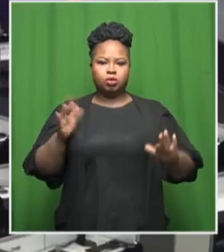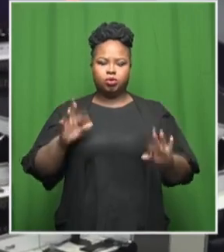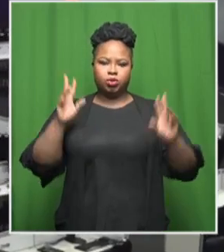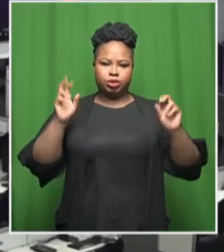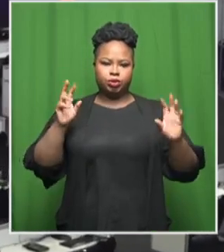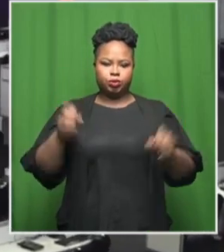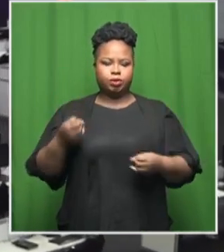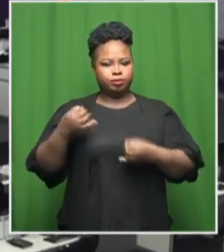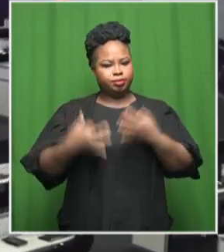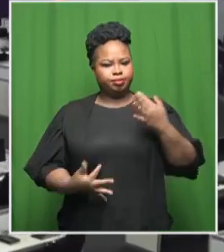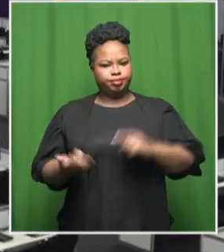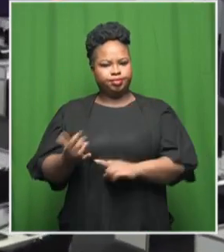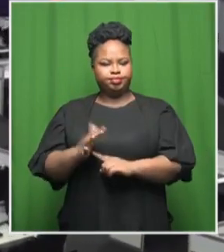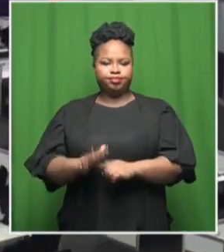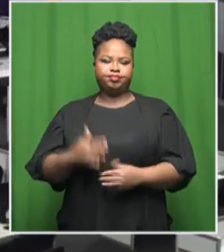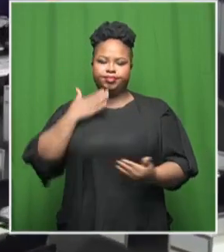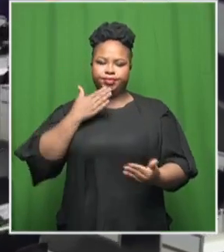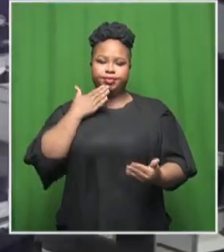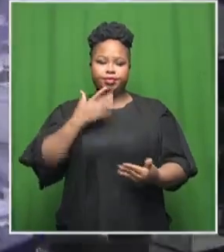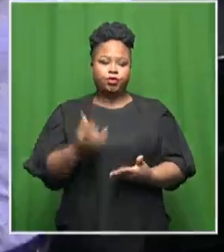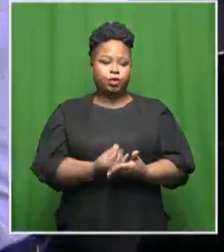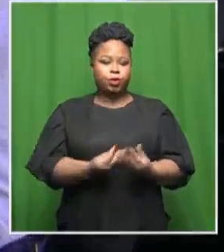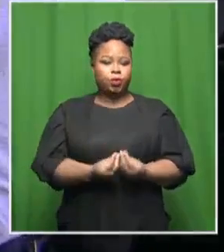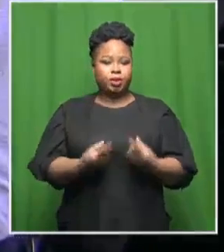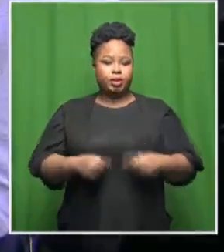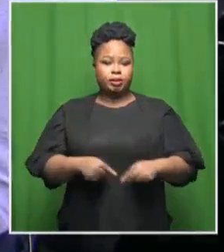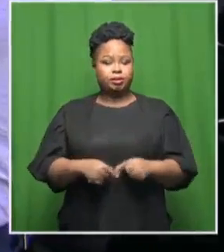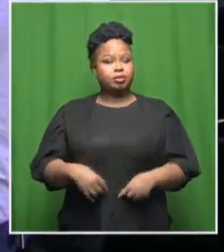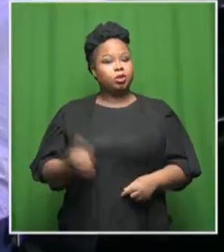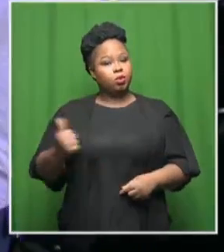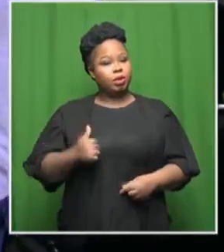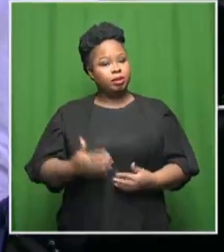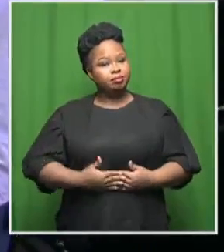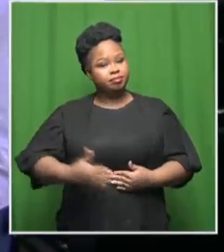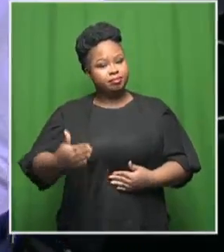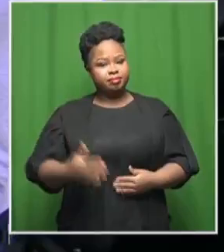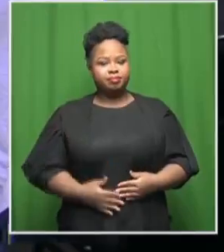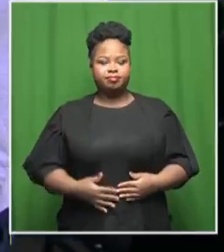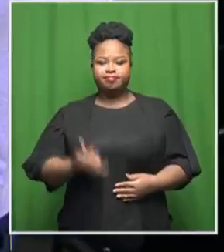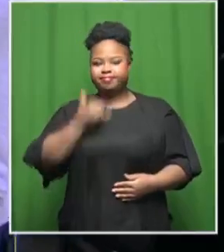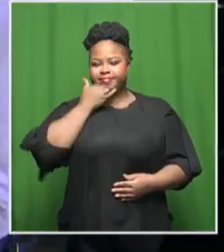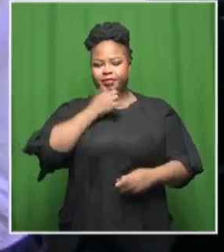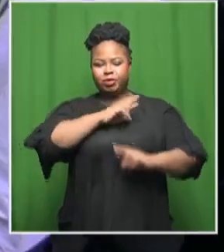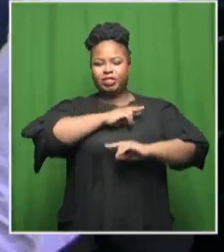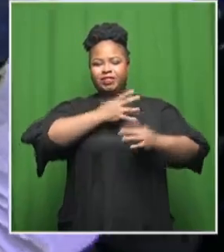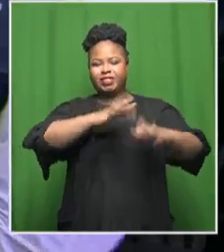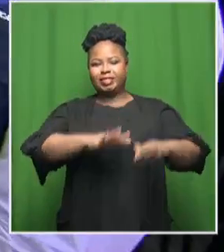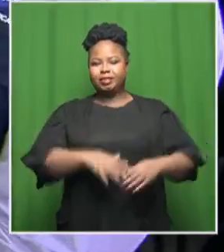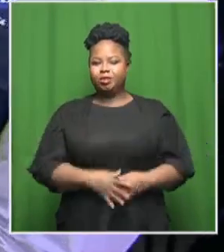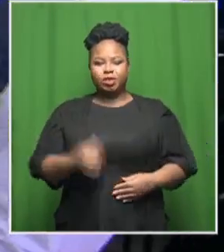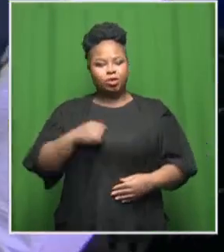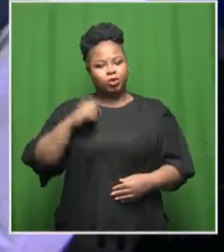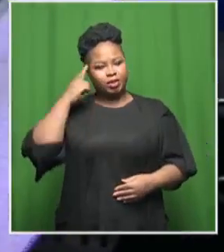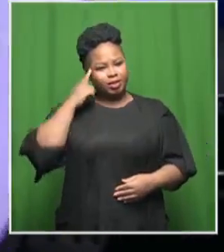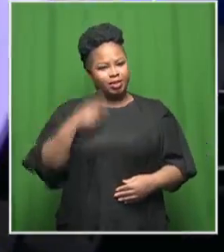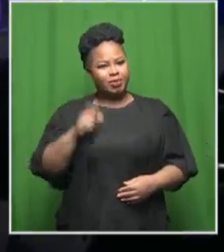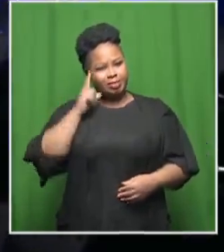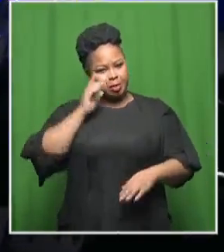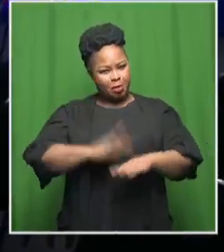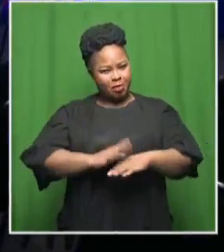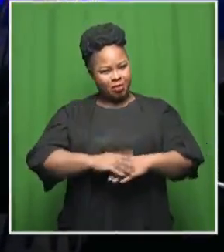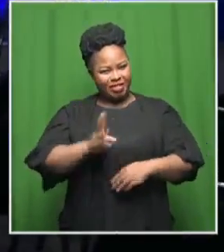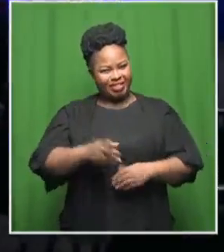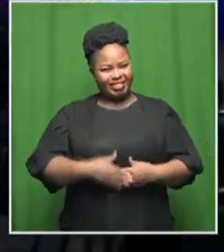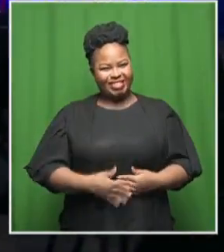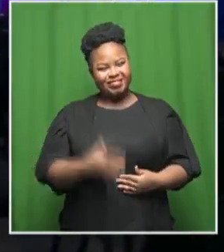still coming to the fore. But thank you for talking to us, and good luck going forward. I'm glad you got some rest, because I don't think you're going to be getting too much more rest